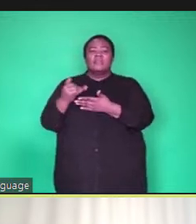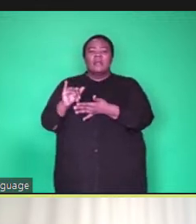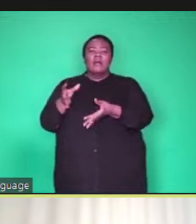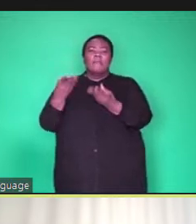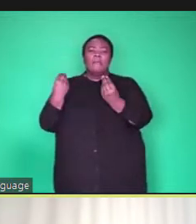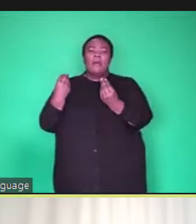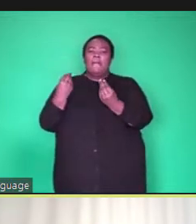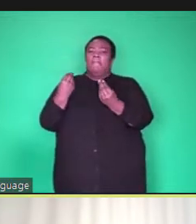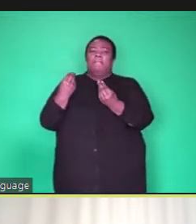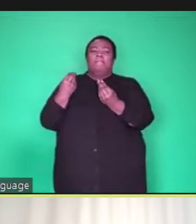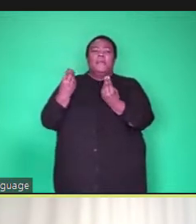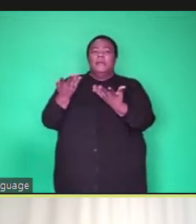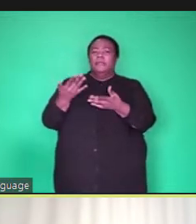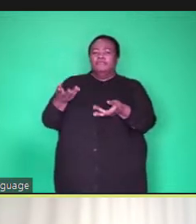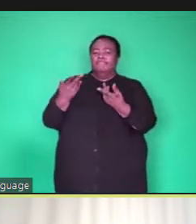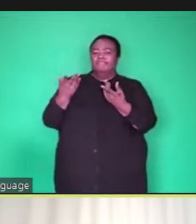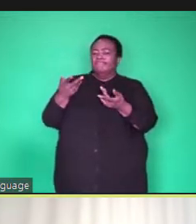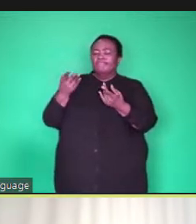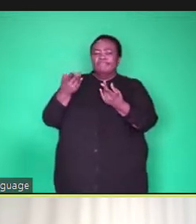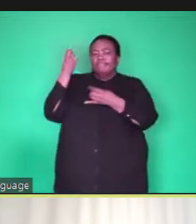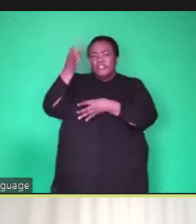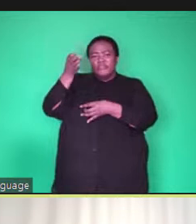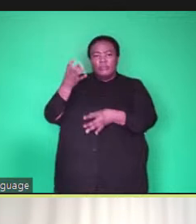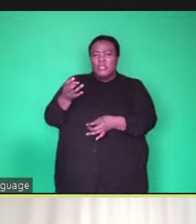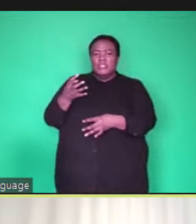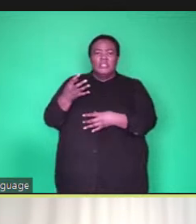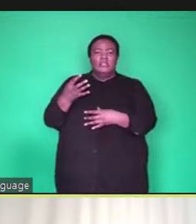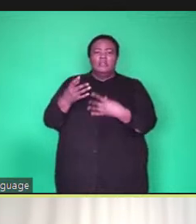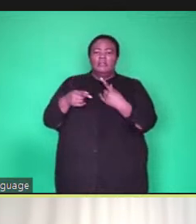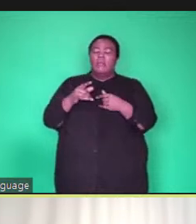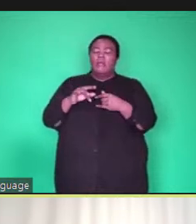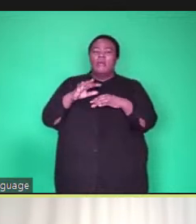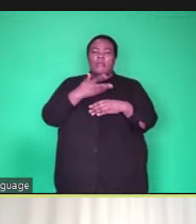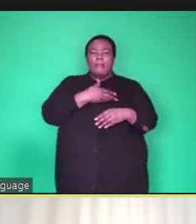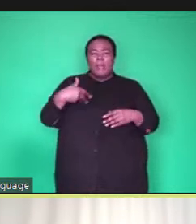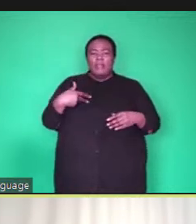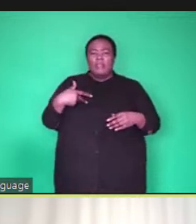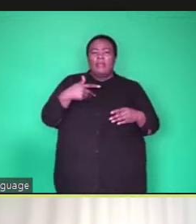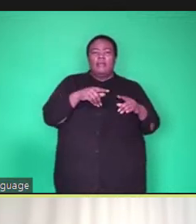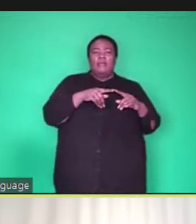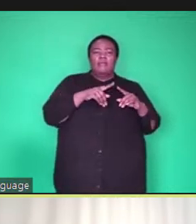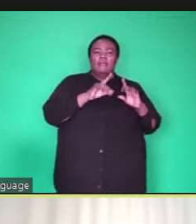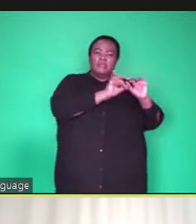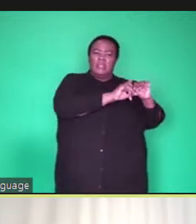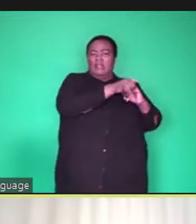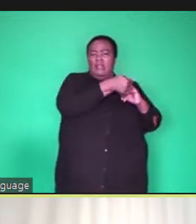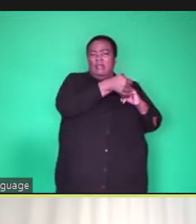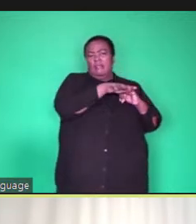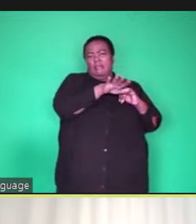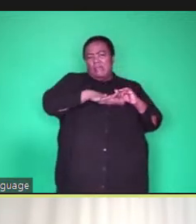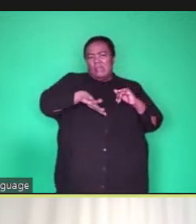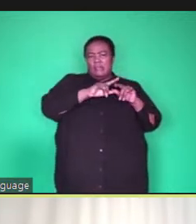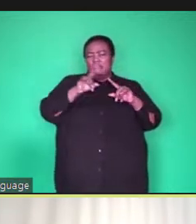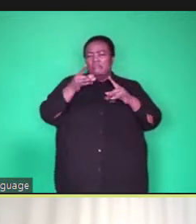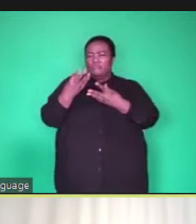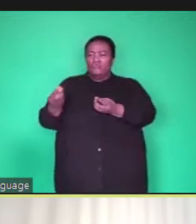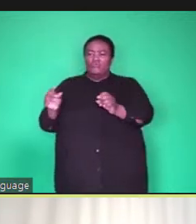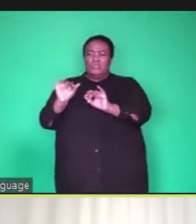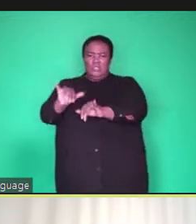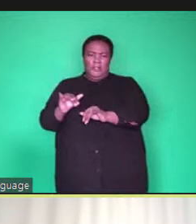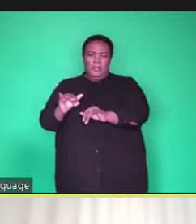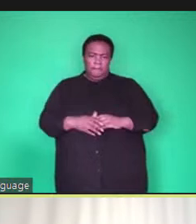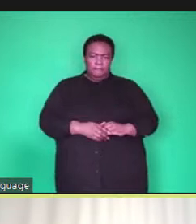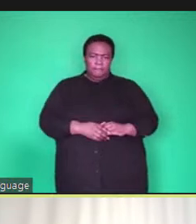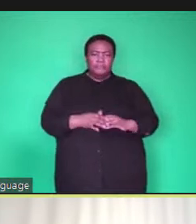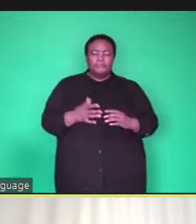demographic information, for example, about a non-resident mother through the proxy interview. Finally, NIDS has a detailed